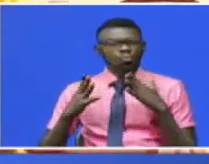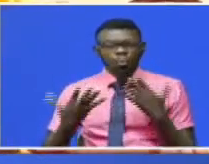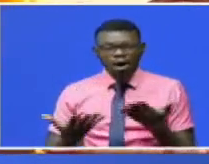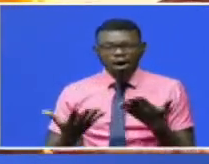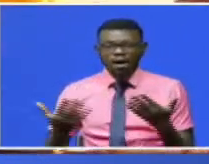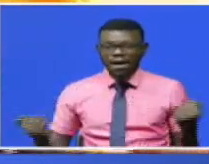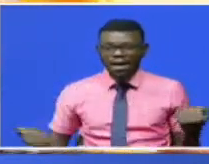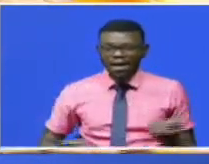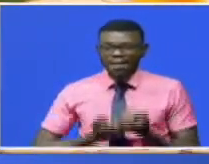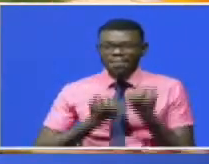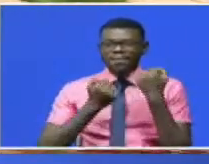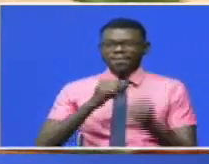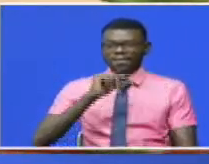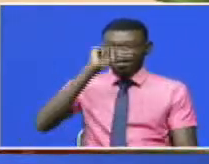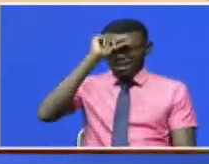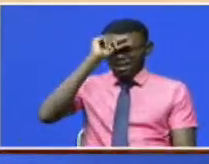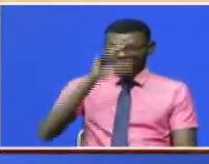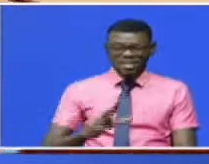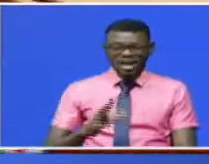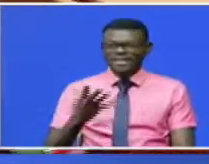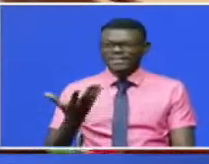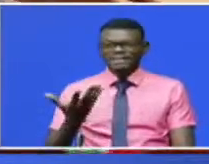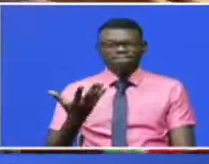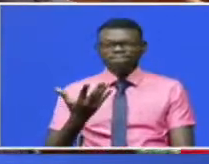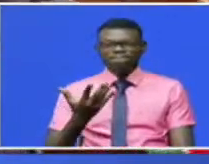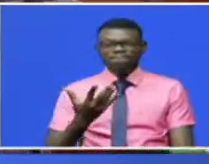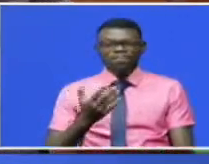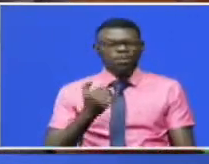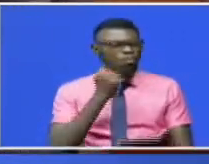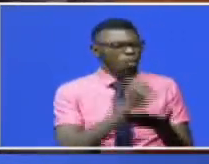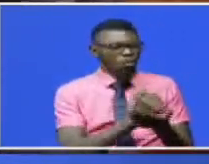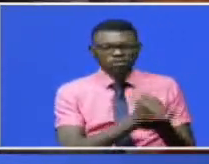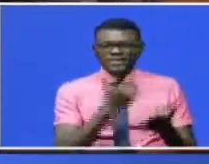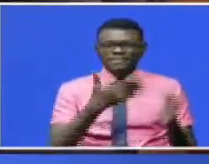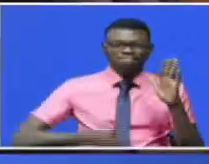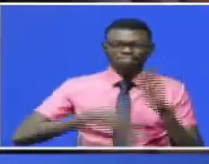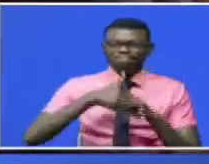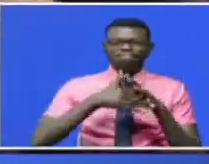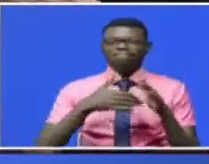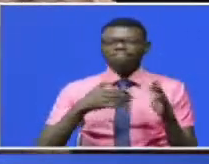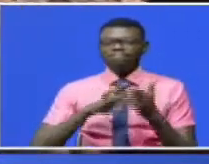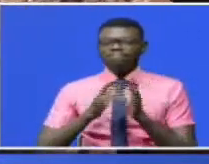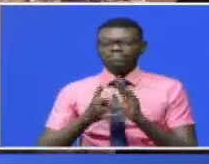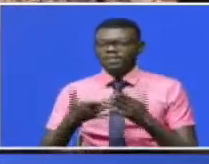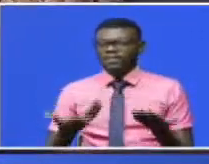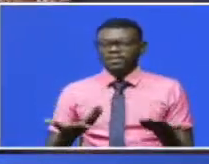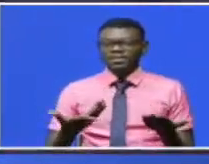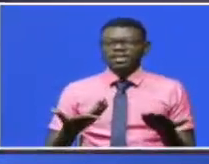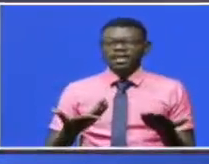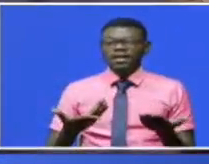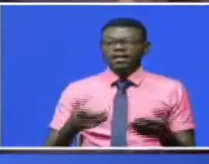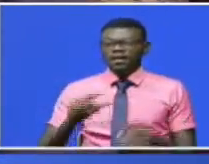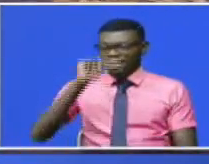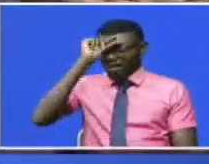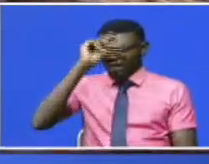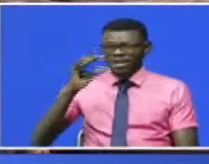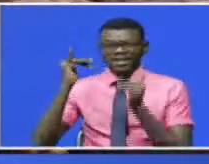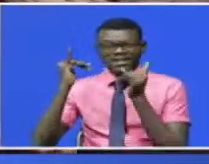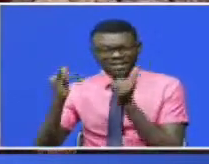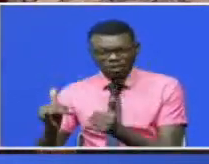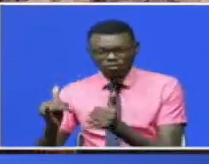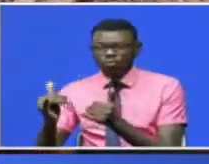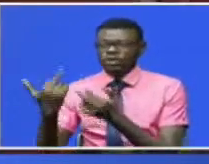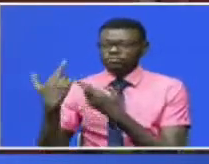itaibuka kwenye afisi ya gavana wa kaunti, basi baraza la mawaziri litasalia kuvunjwa hadi gavana mpya atakapochukua hatamu